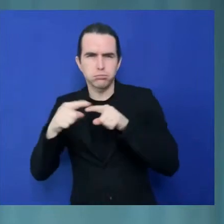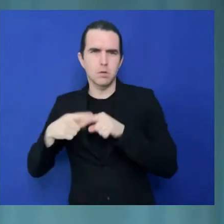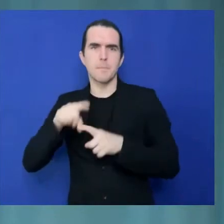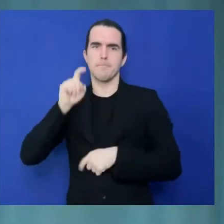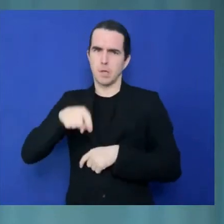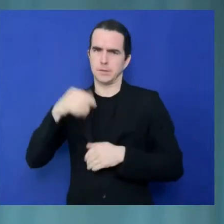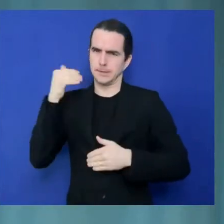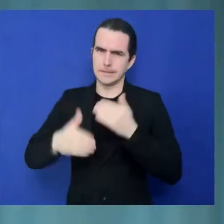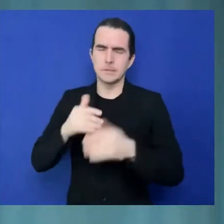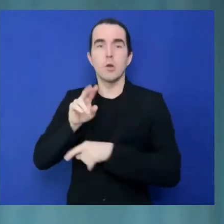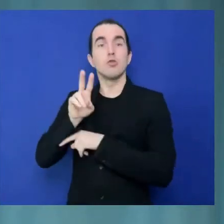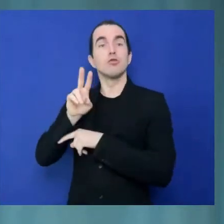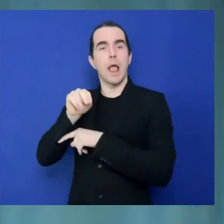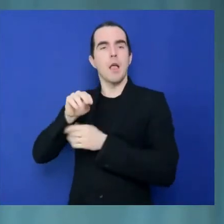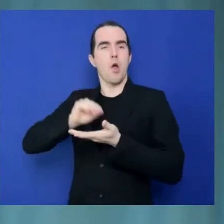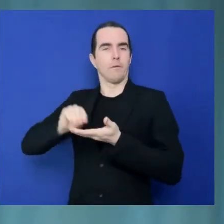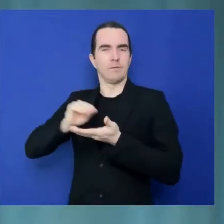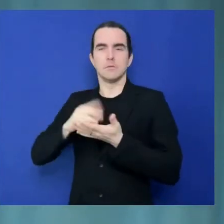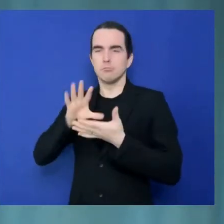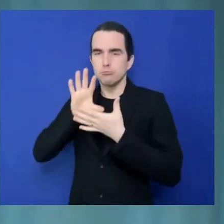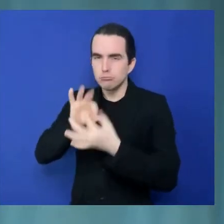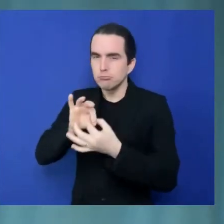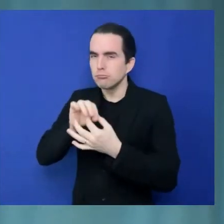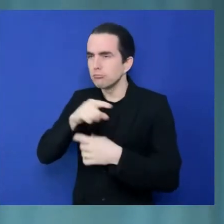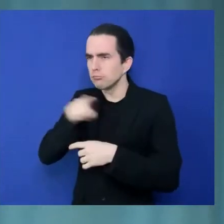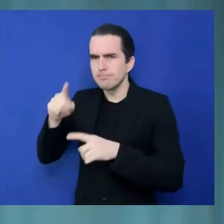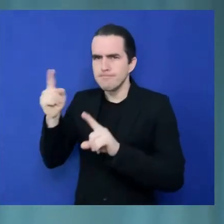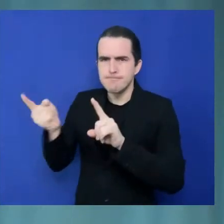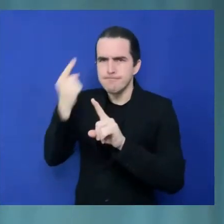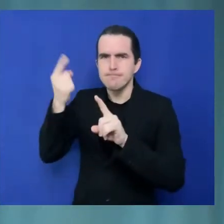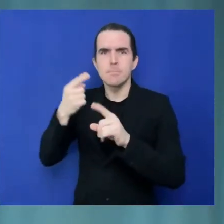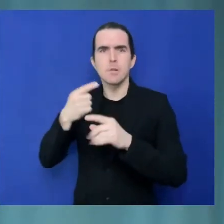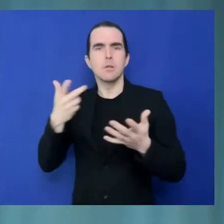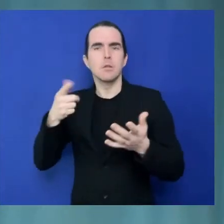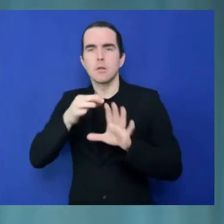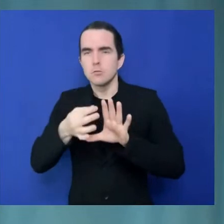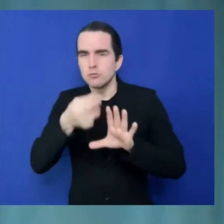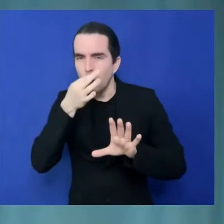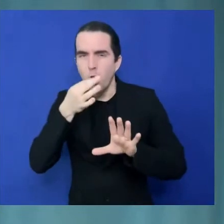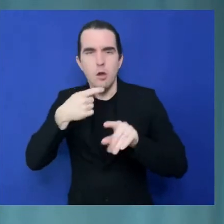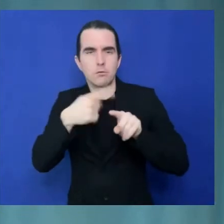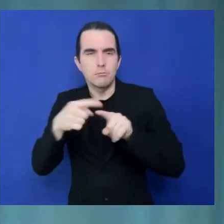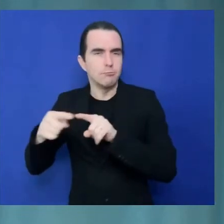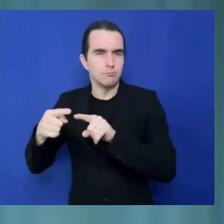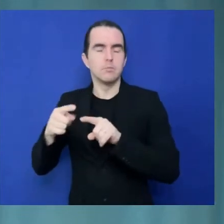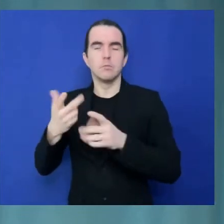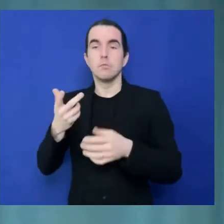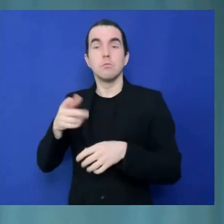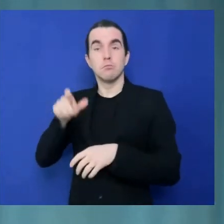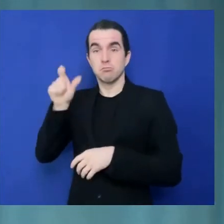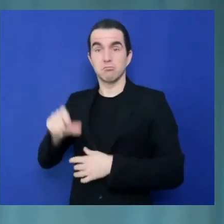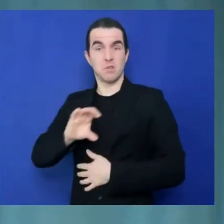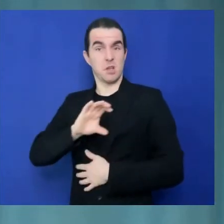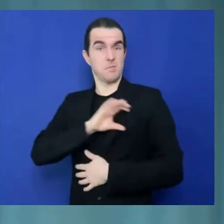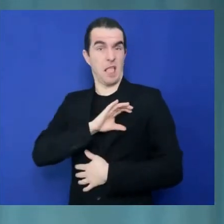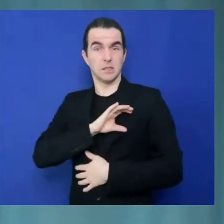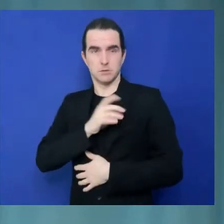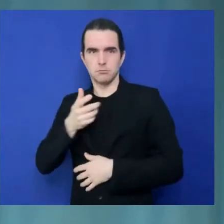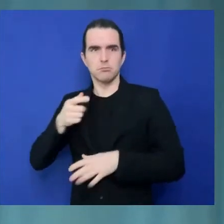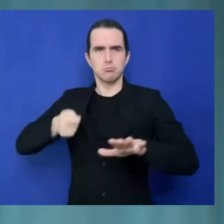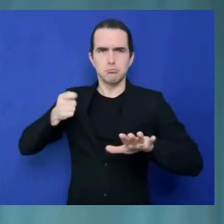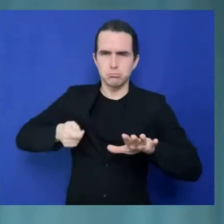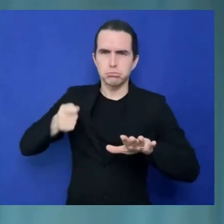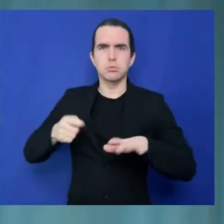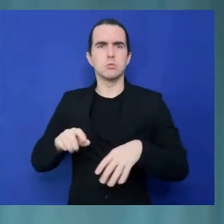we need more specific, dedicated attention and action on access to justice for people with disabilities. Beyond practical